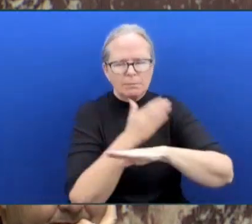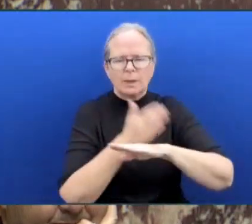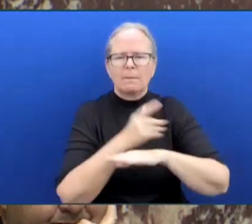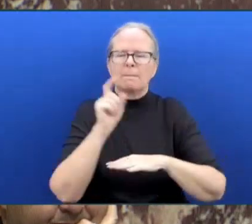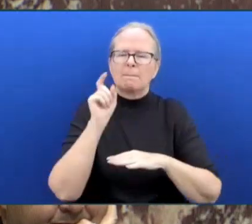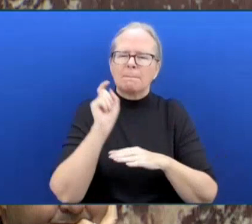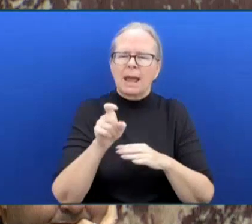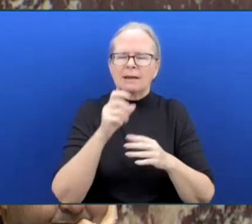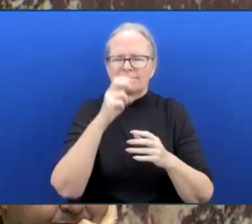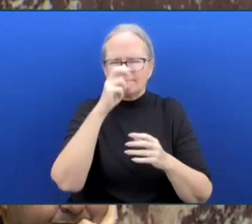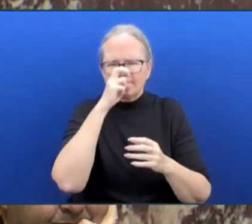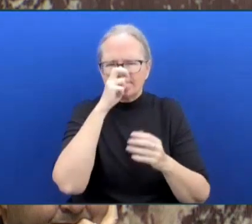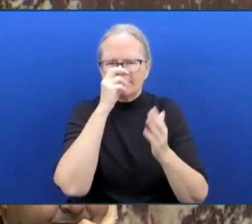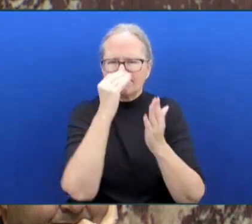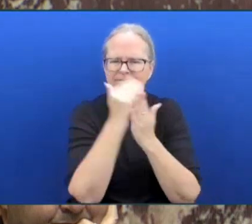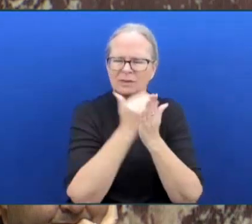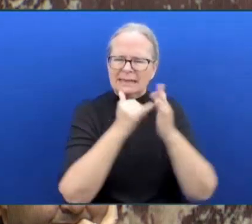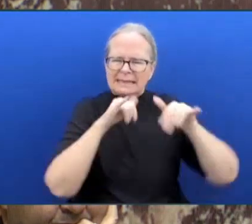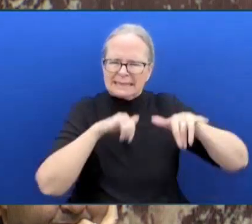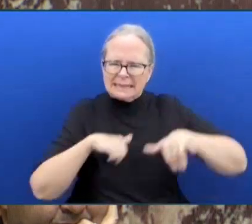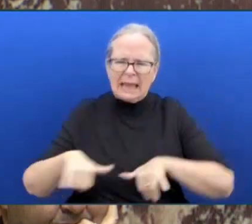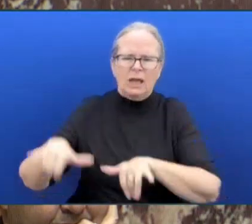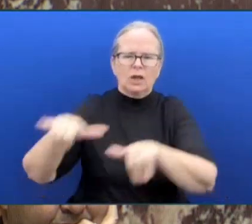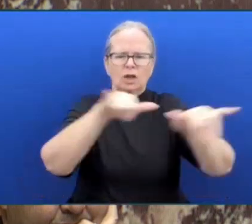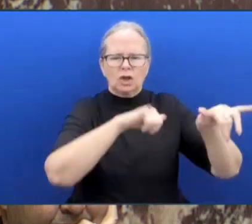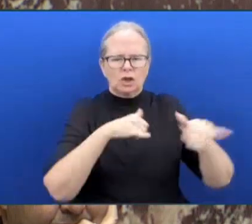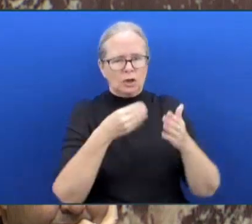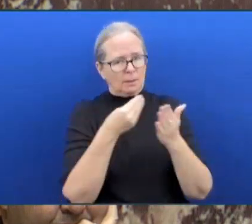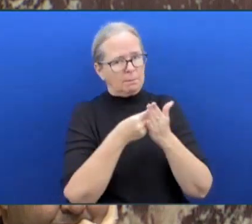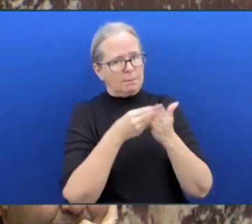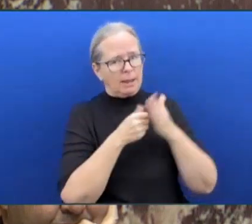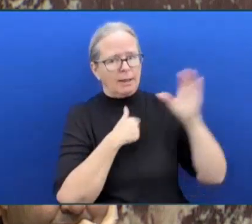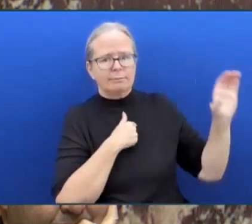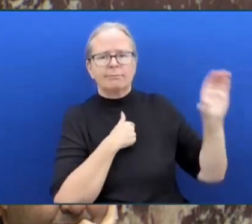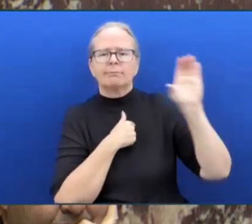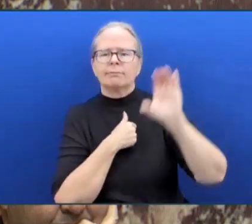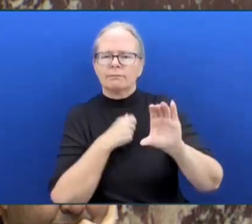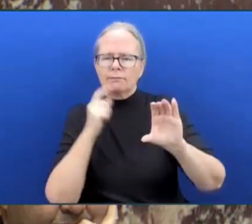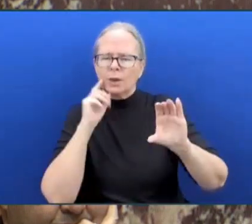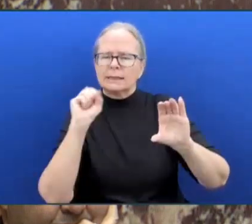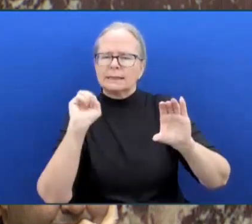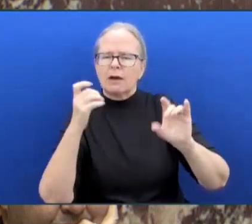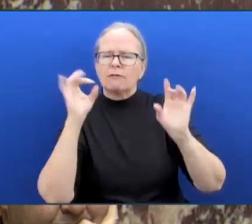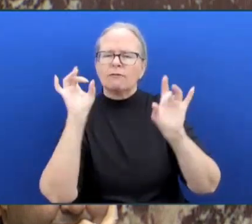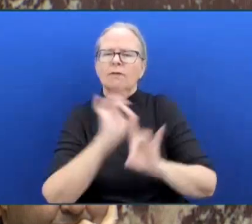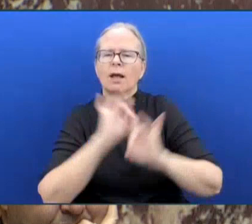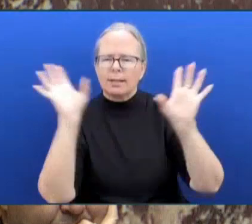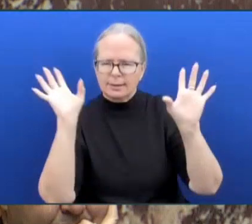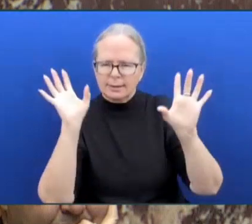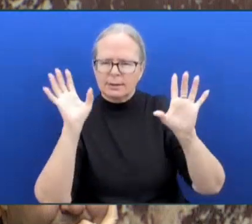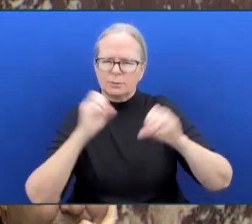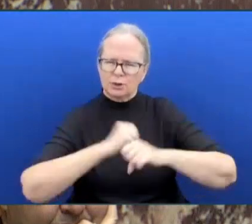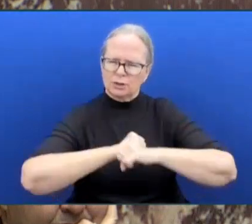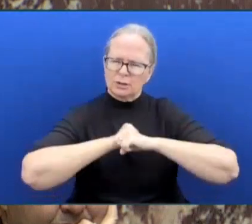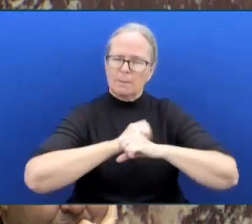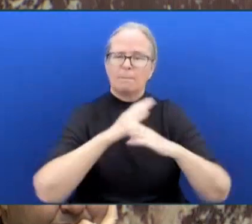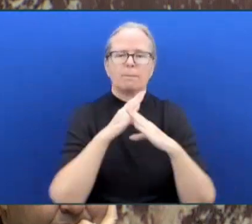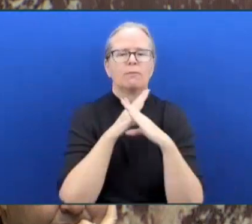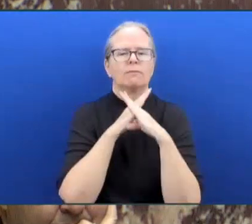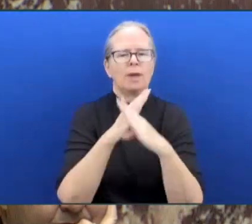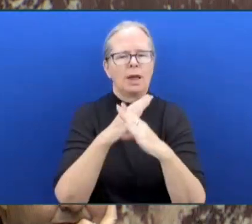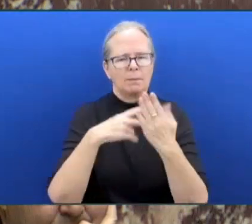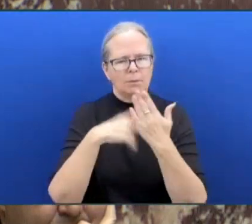funding for sexual violence prevention programs. And further, it is critical that these services are provided